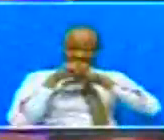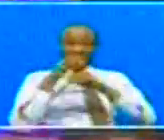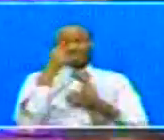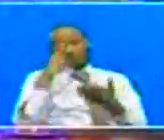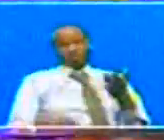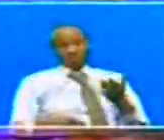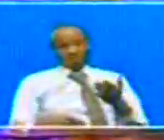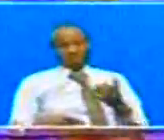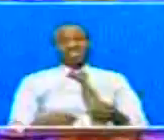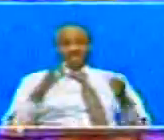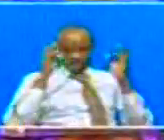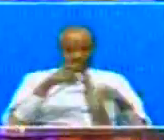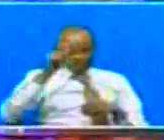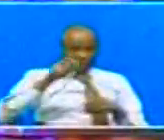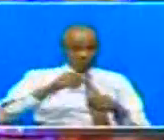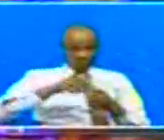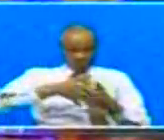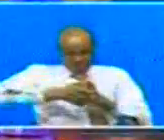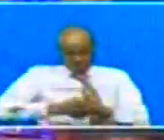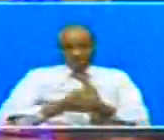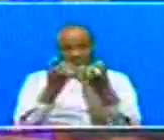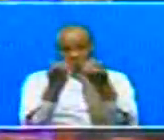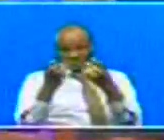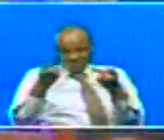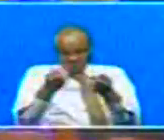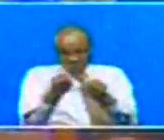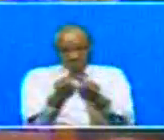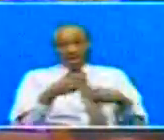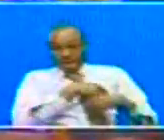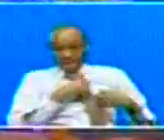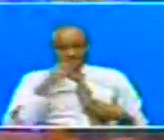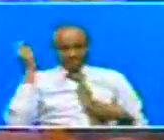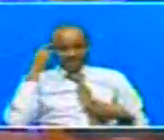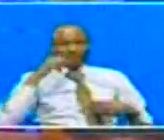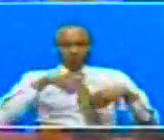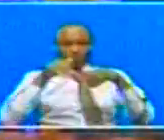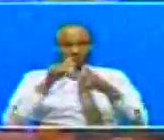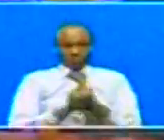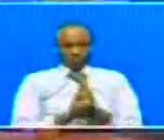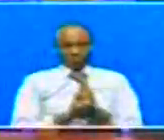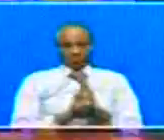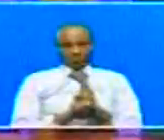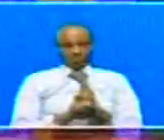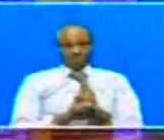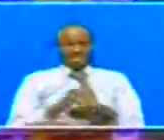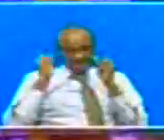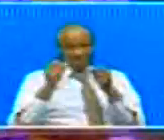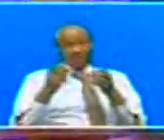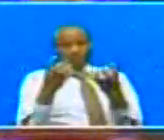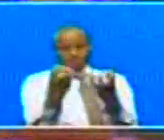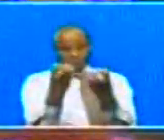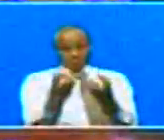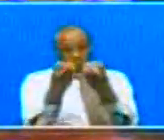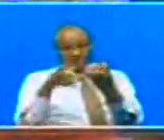that if you squeeze them by the balls, their hearts and minds will follow. So squeeze. If you squeeze